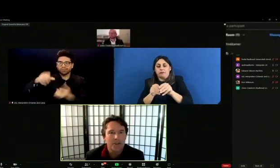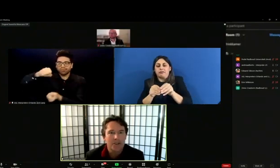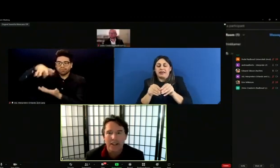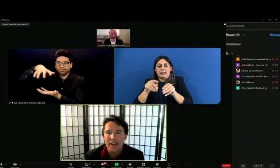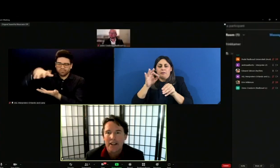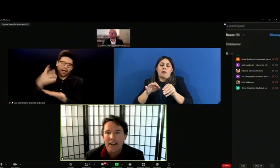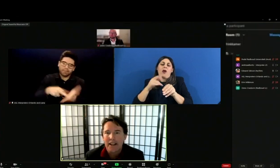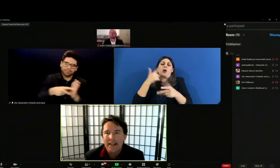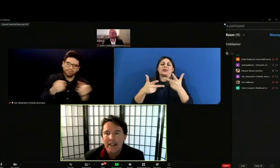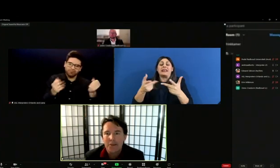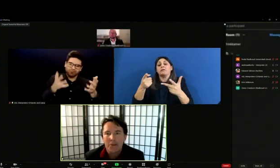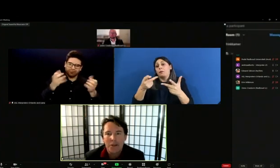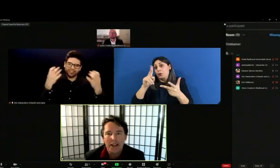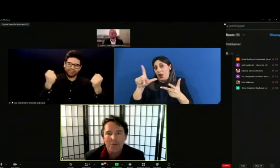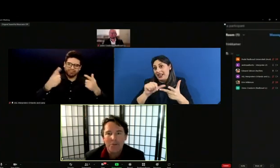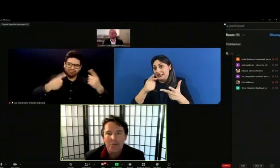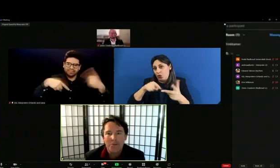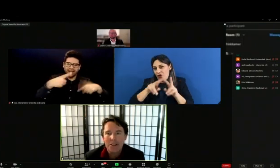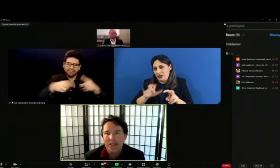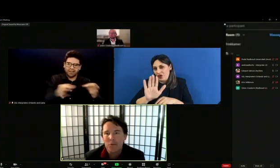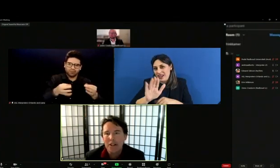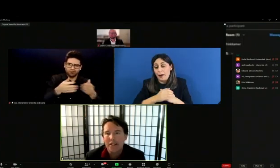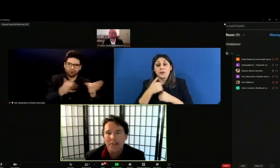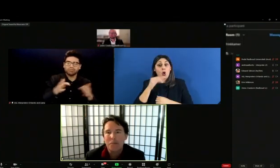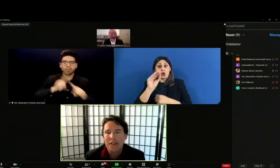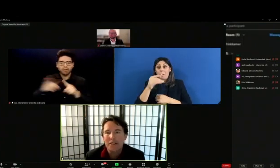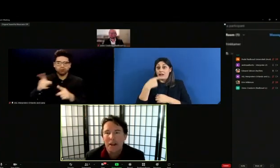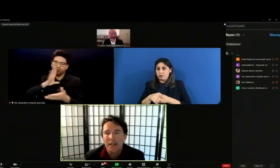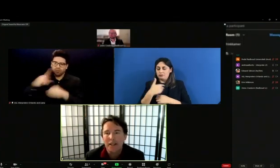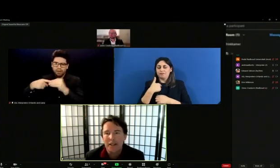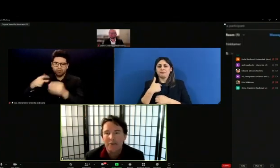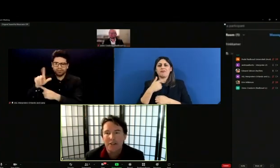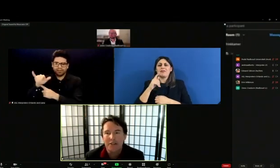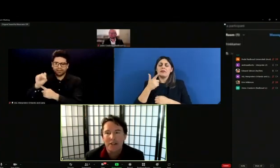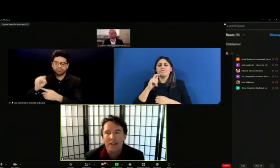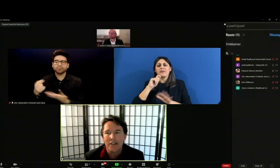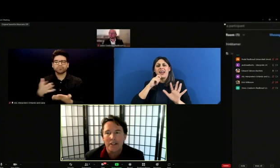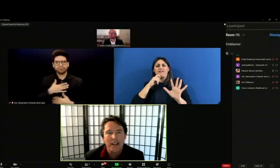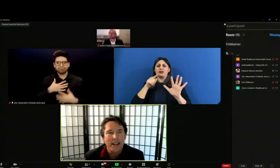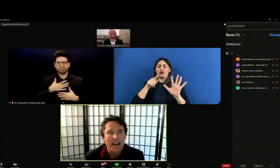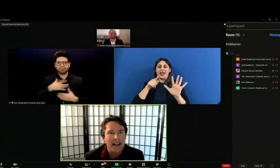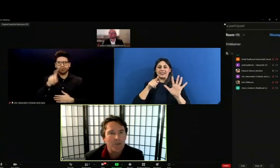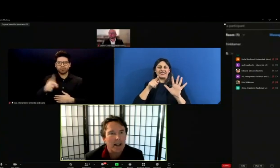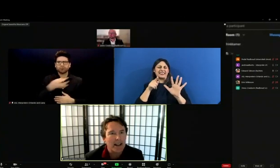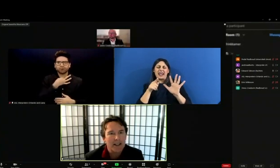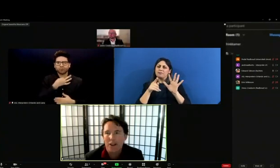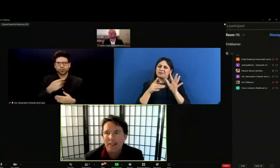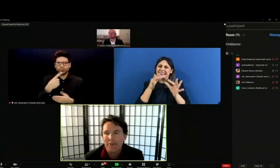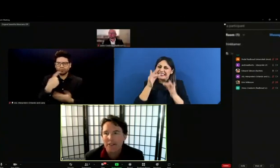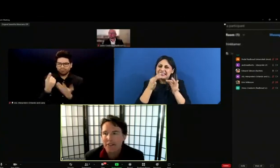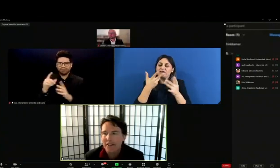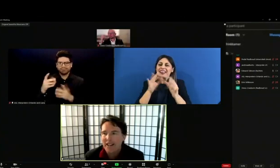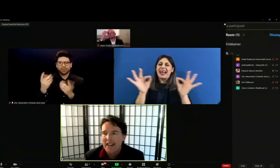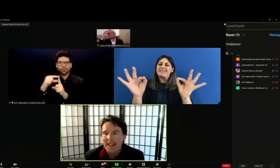LIST, which you investigated. And so my question is, what do you mean by efficiency here? I kind of